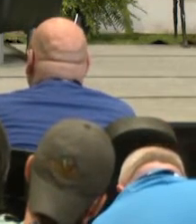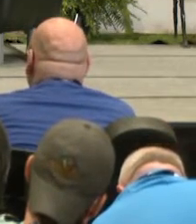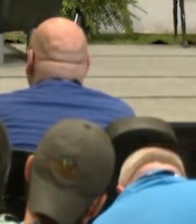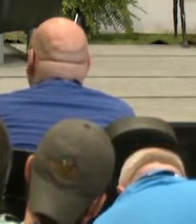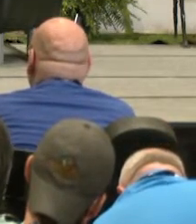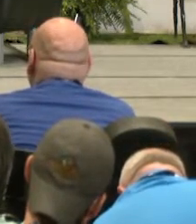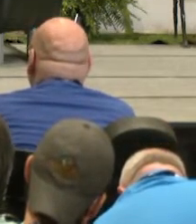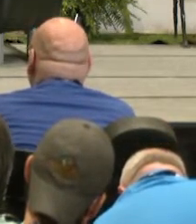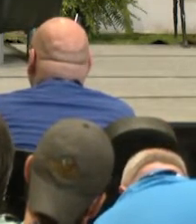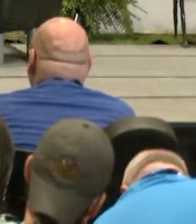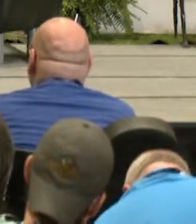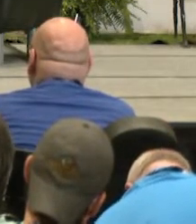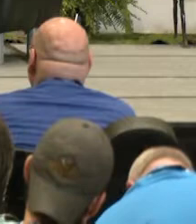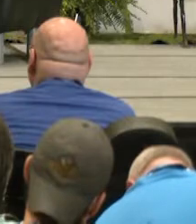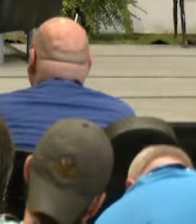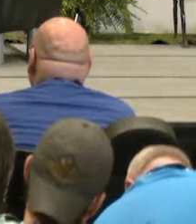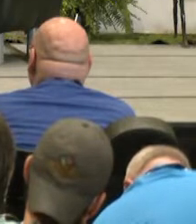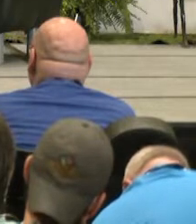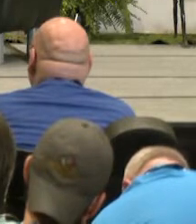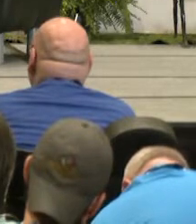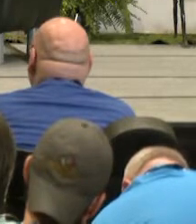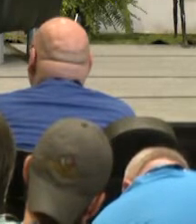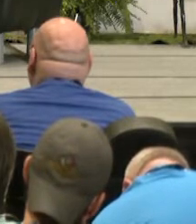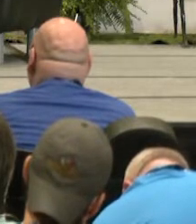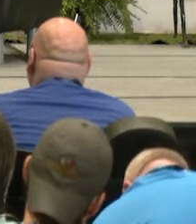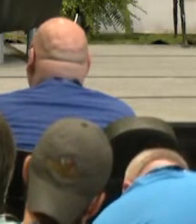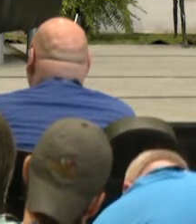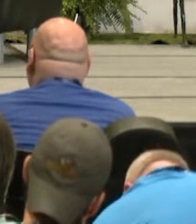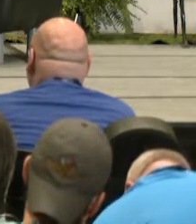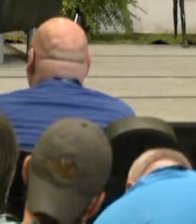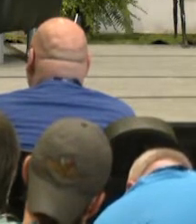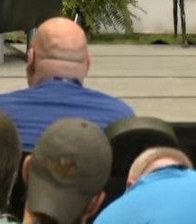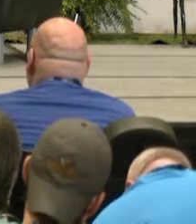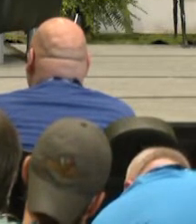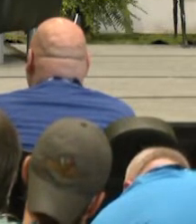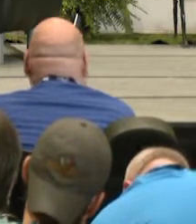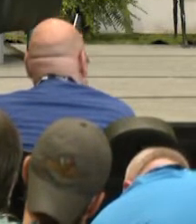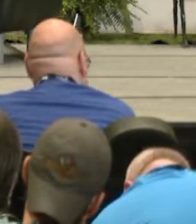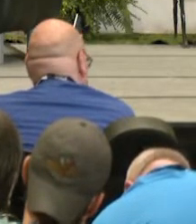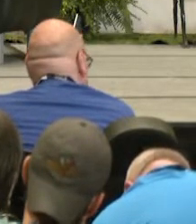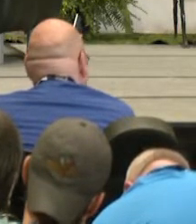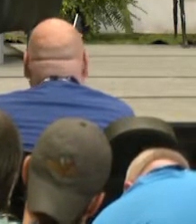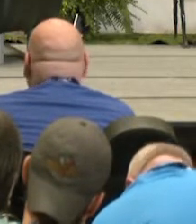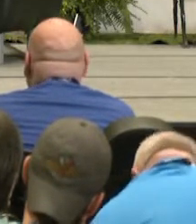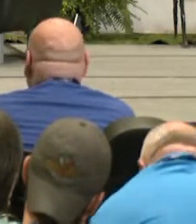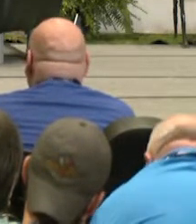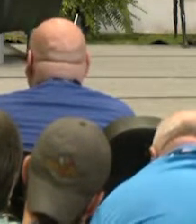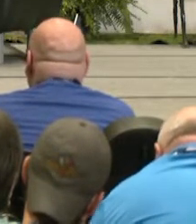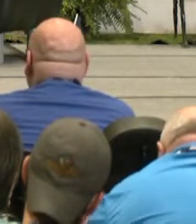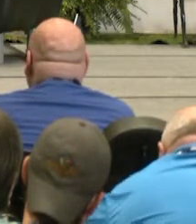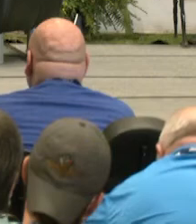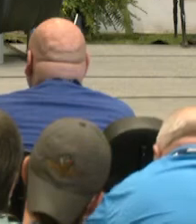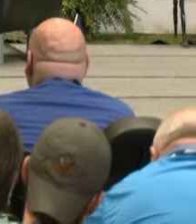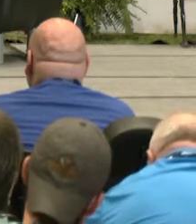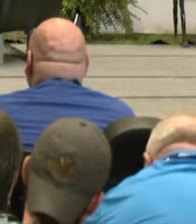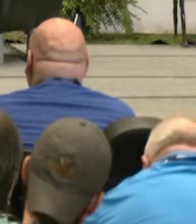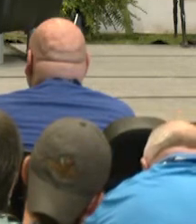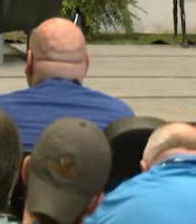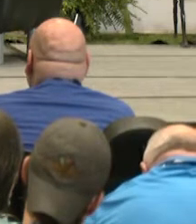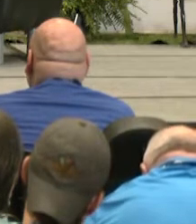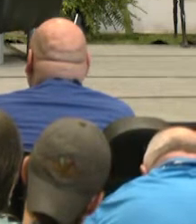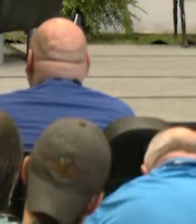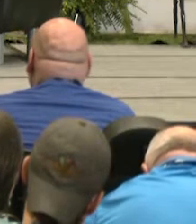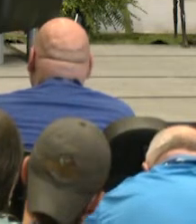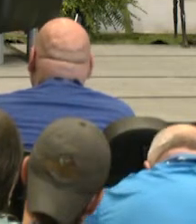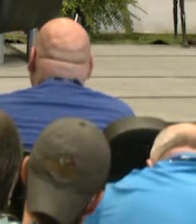New York theater group called Trusty Sidekick. And then just a lot of New York advocacy, and then hopefully